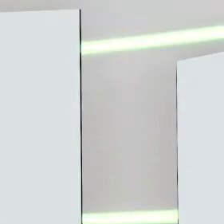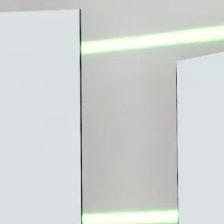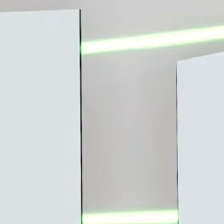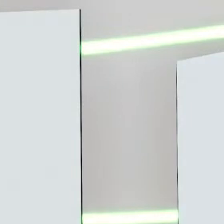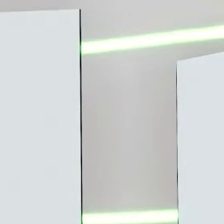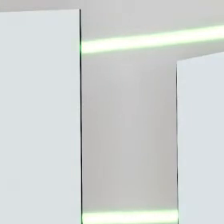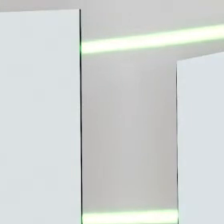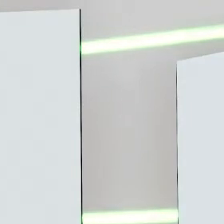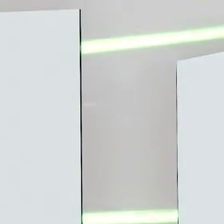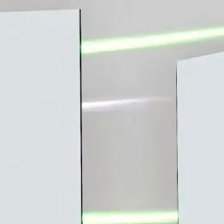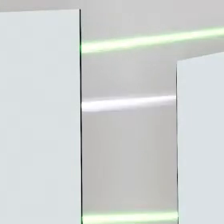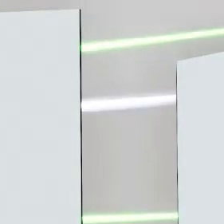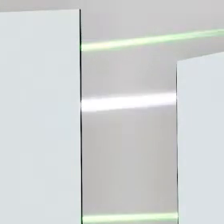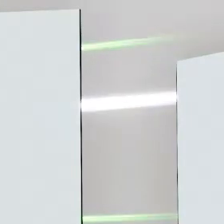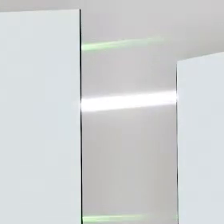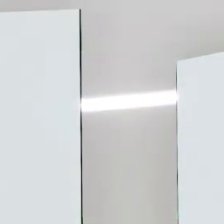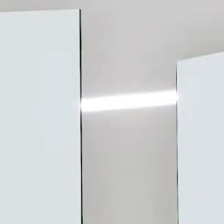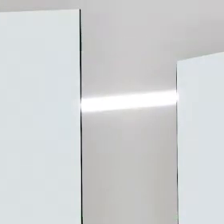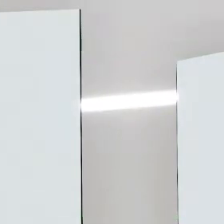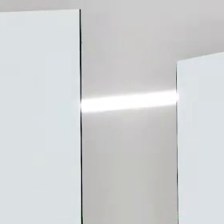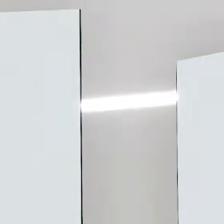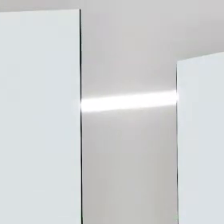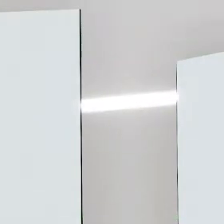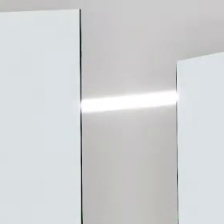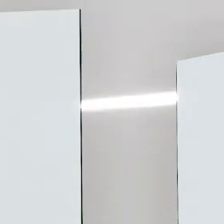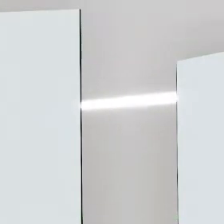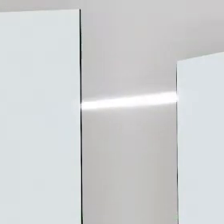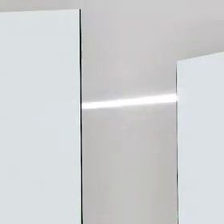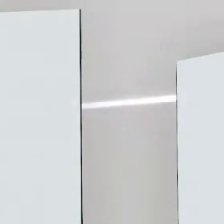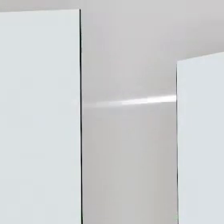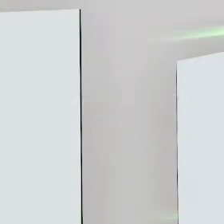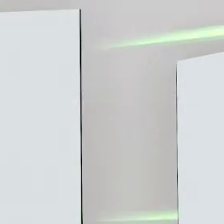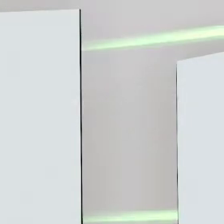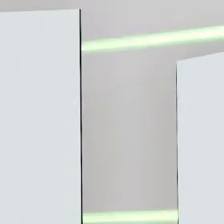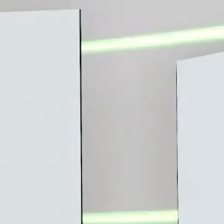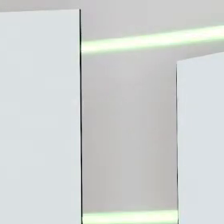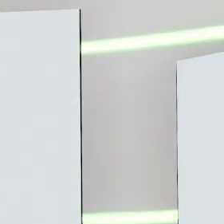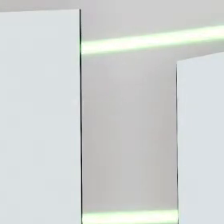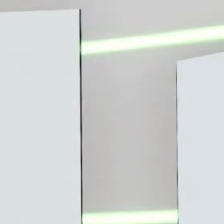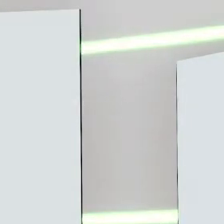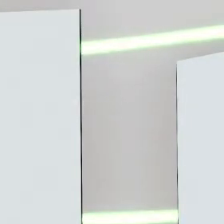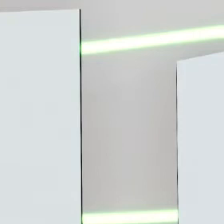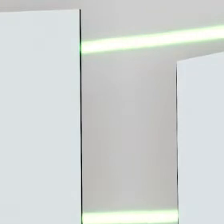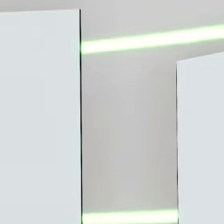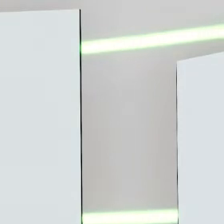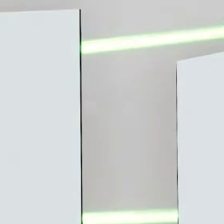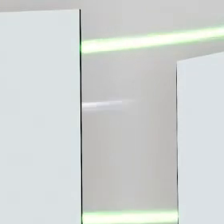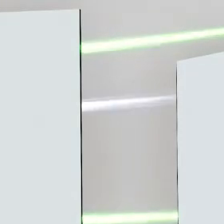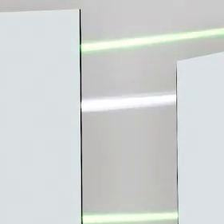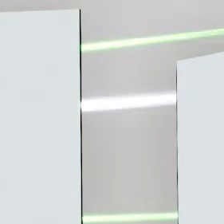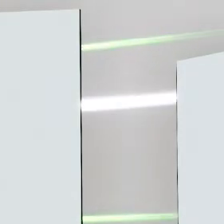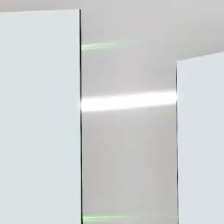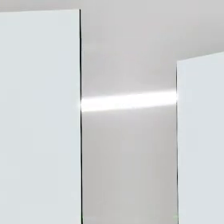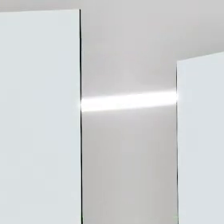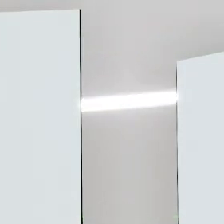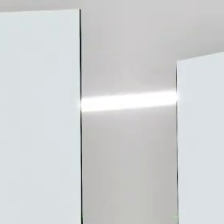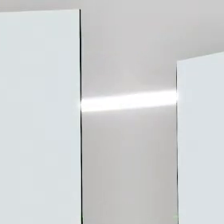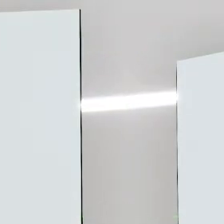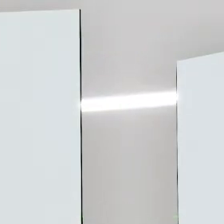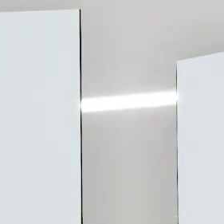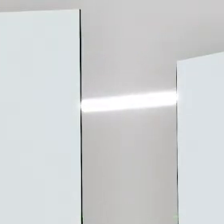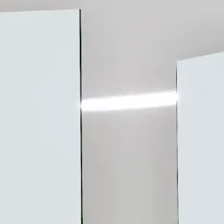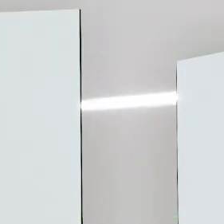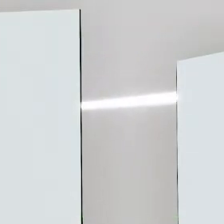world. Perhaps partners like yourselves, who can help to adapt and adopt these